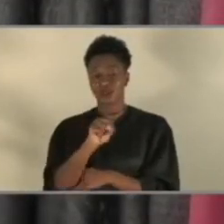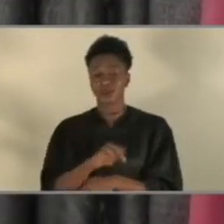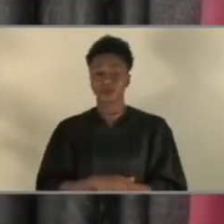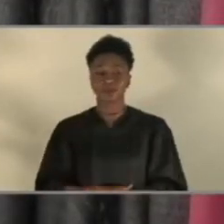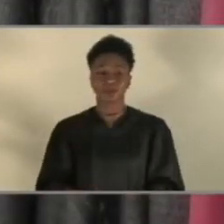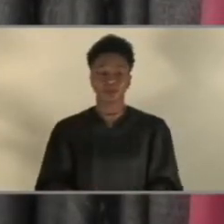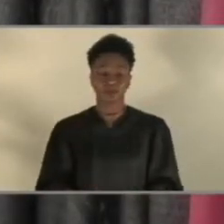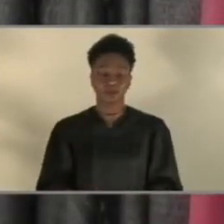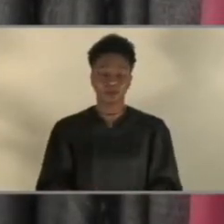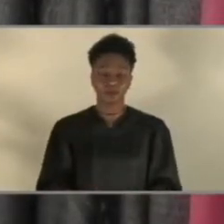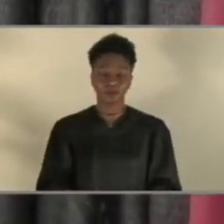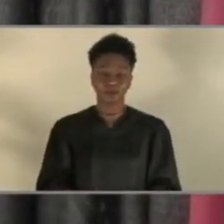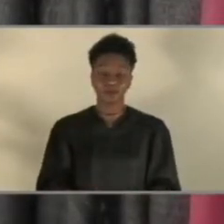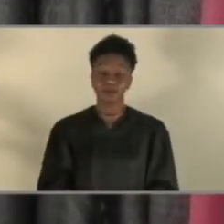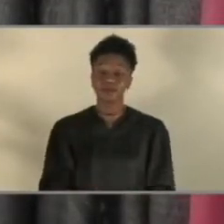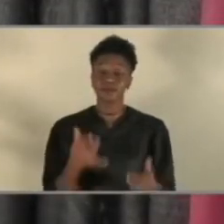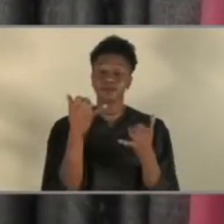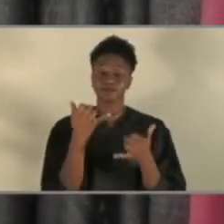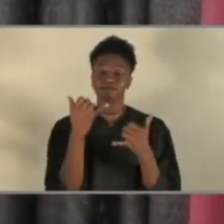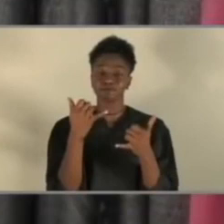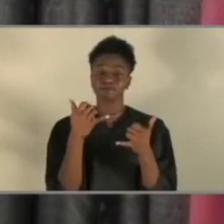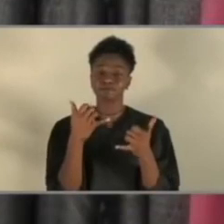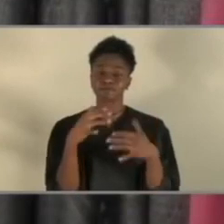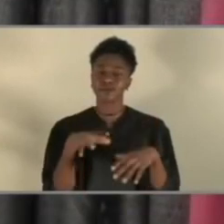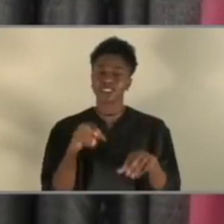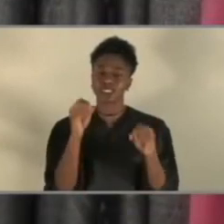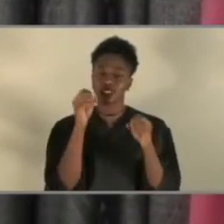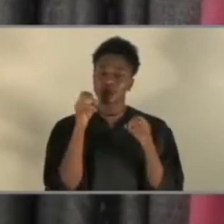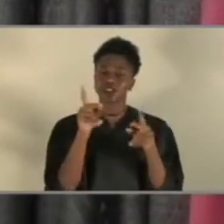At this time, I would like to take this opportunity to